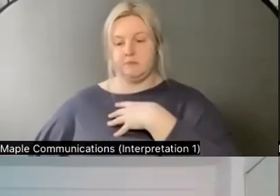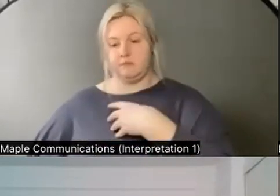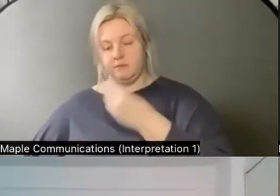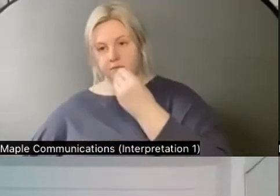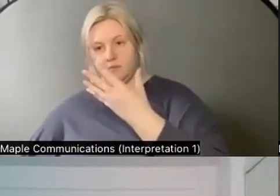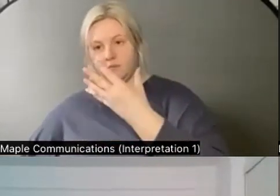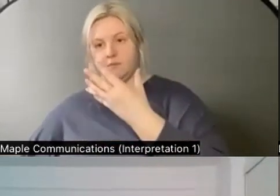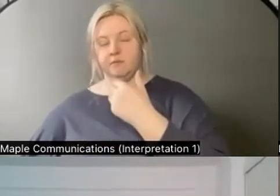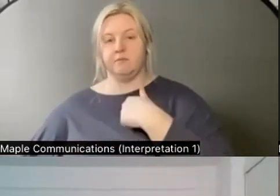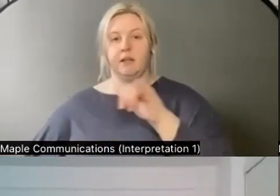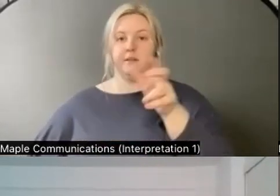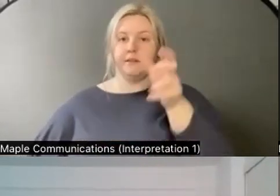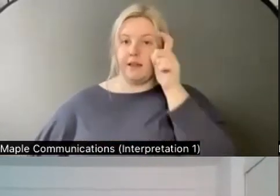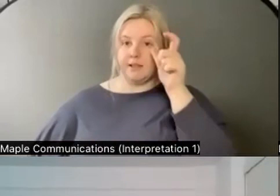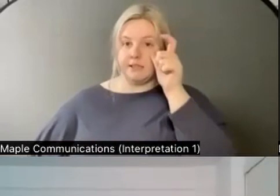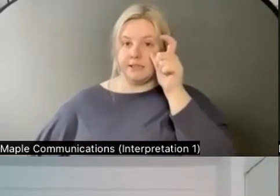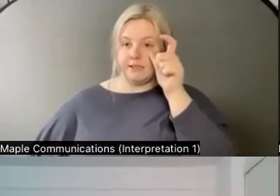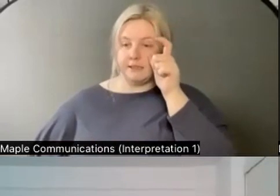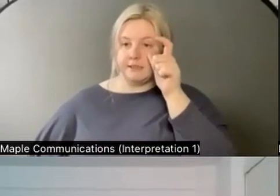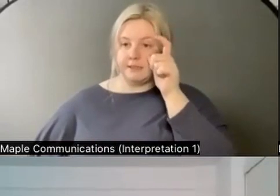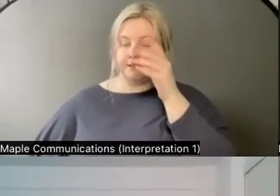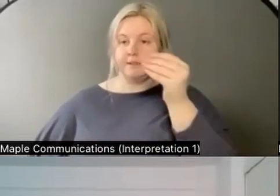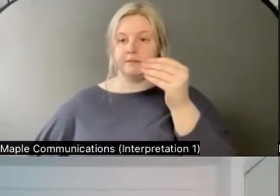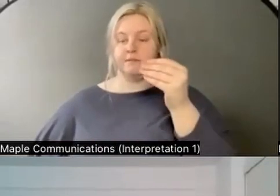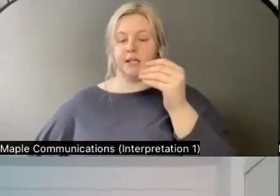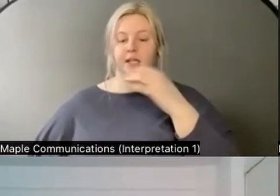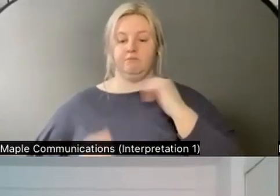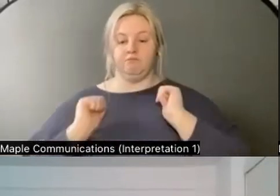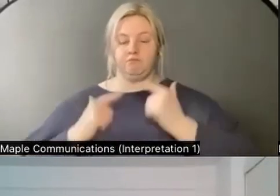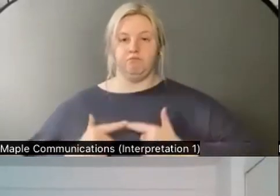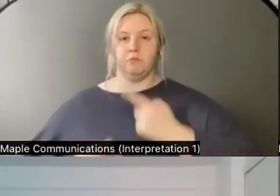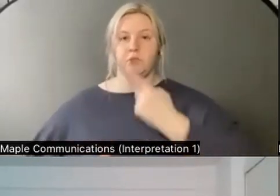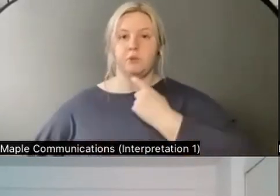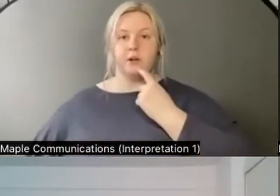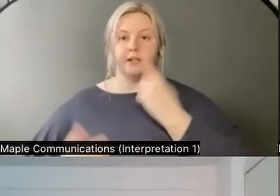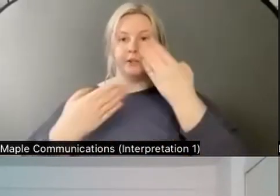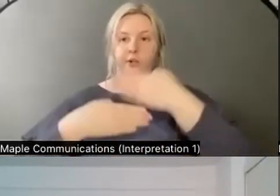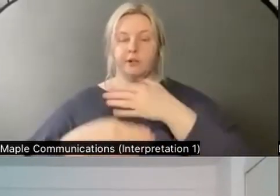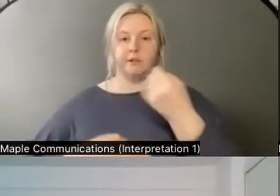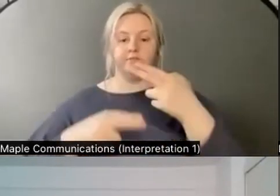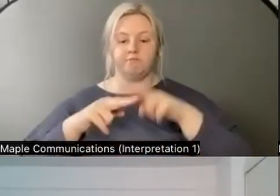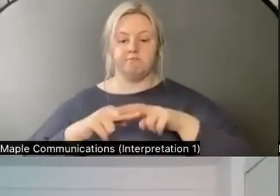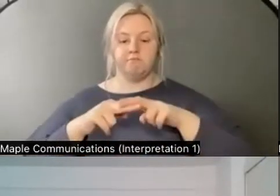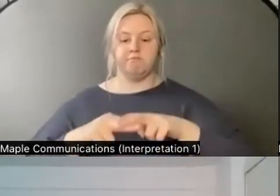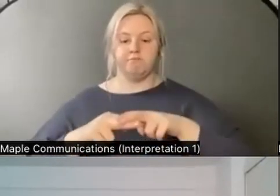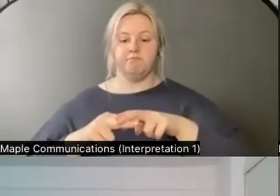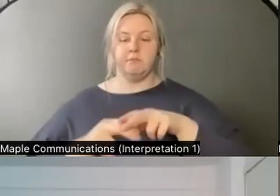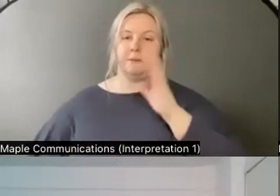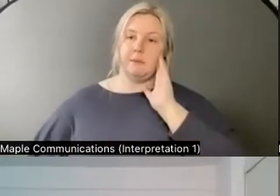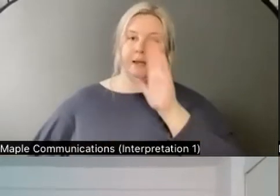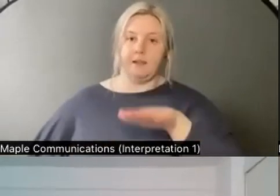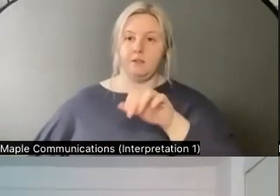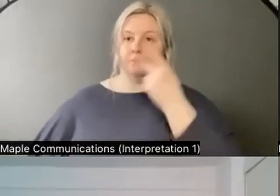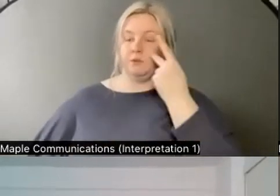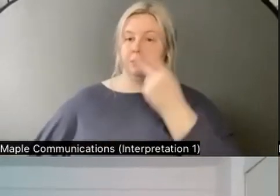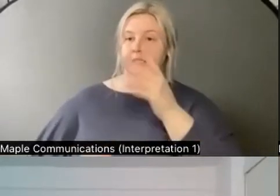wearing glasses and a dark red hoodie, and I'm sitting in my bed, which you can see the headboard